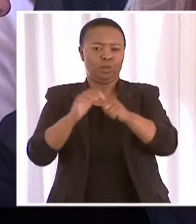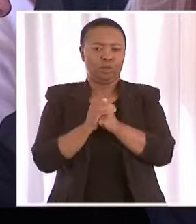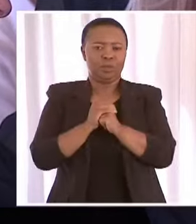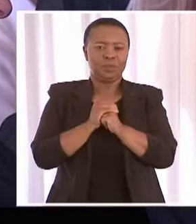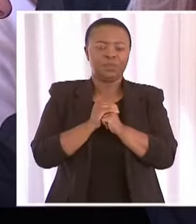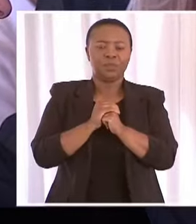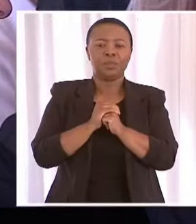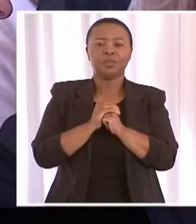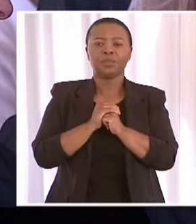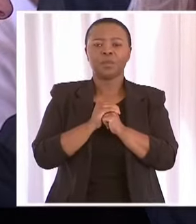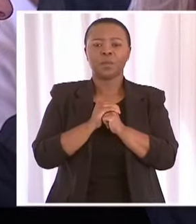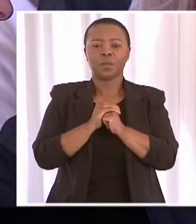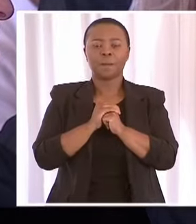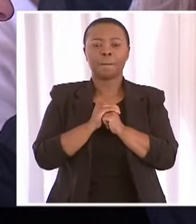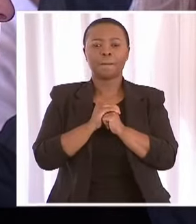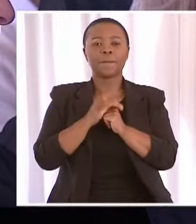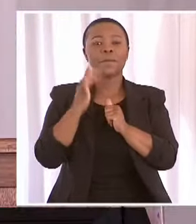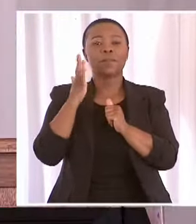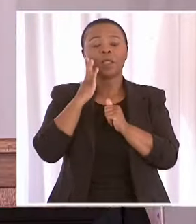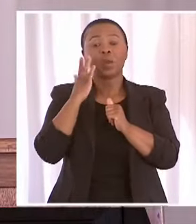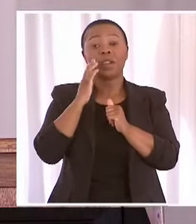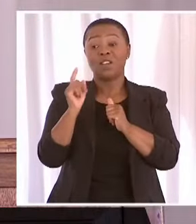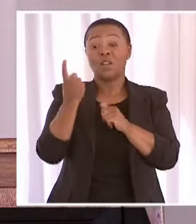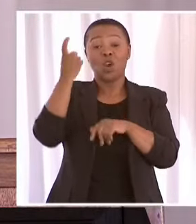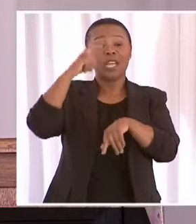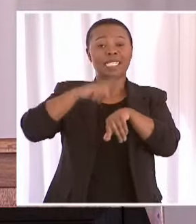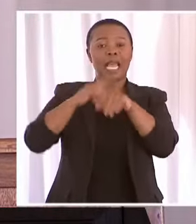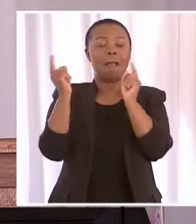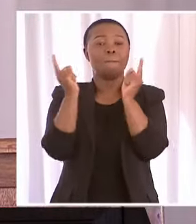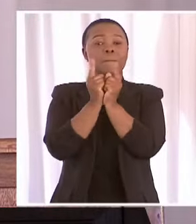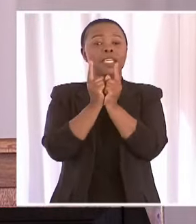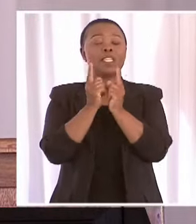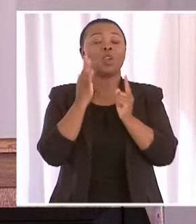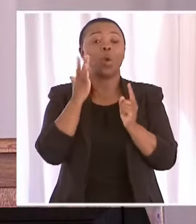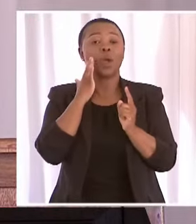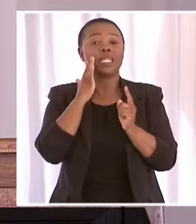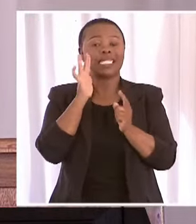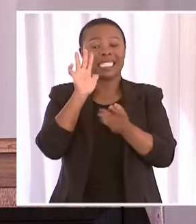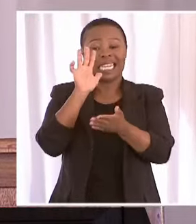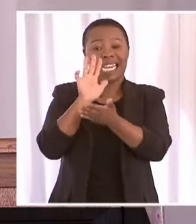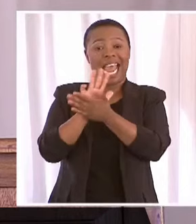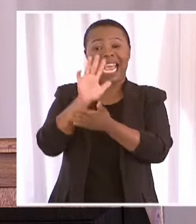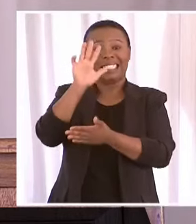When I met Aziz for the first time in